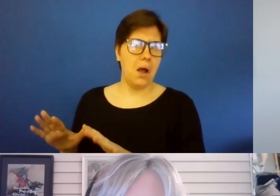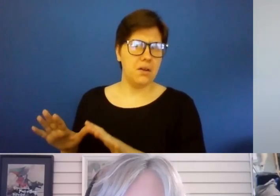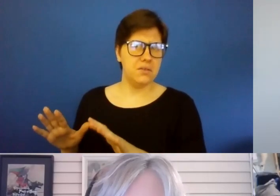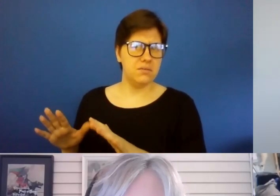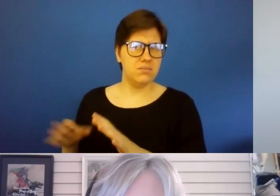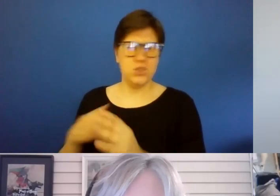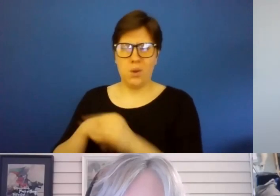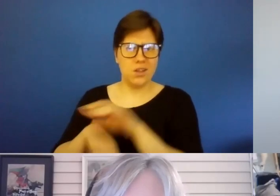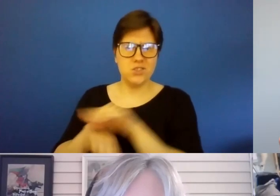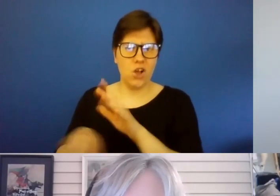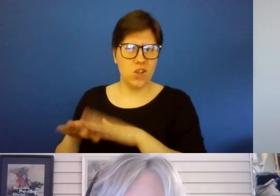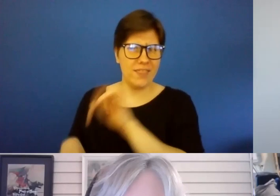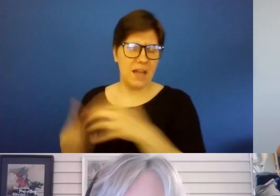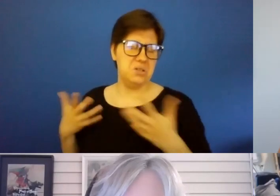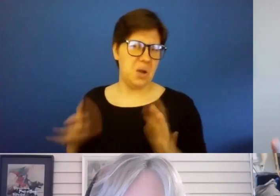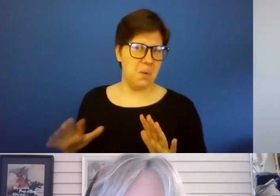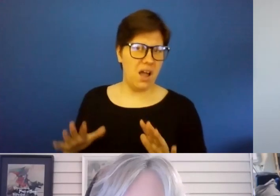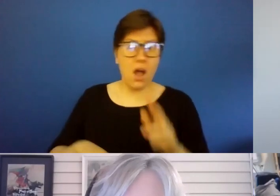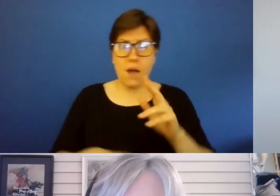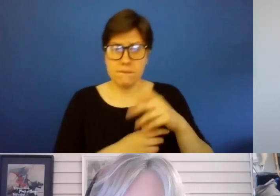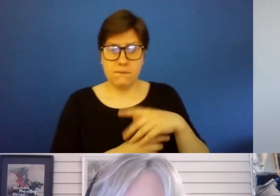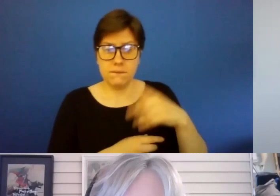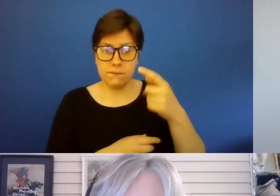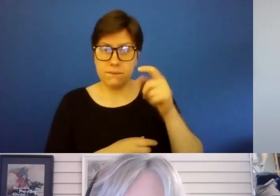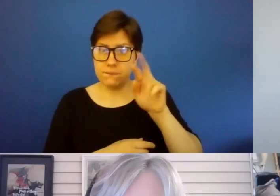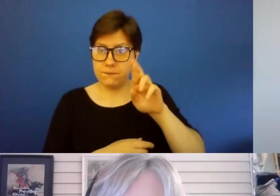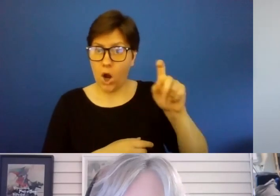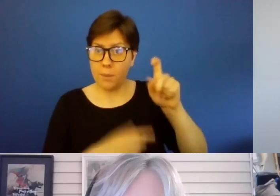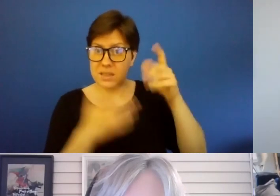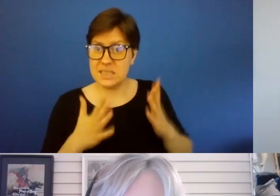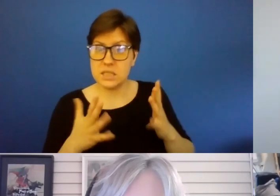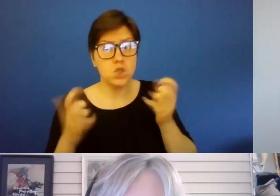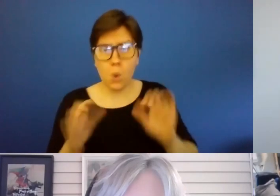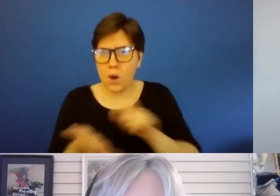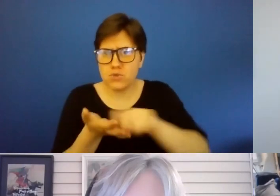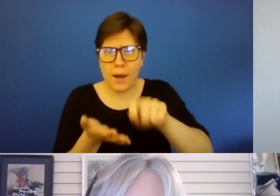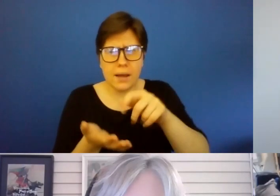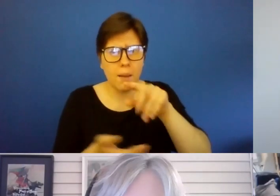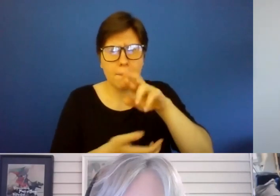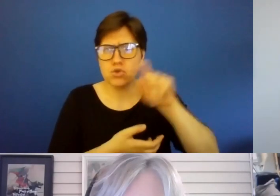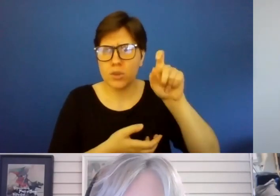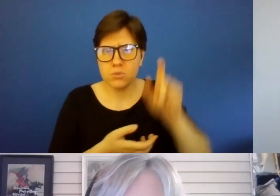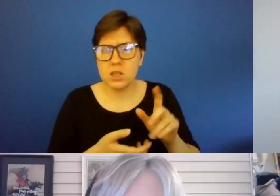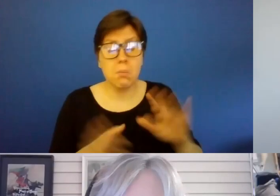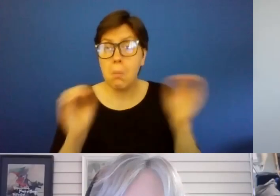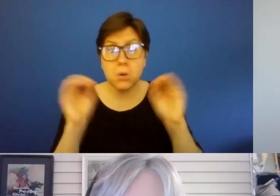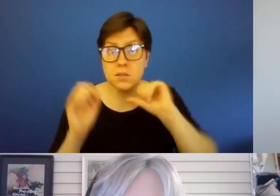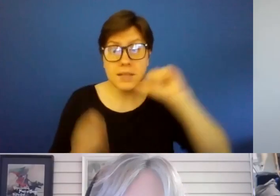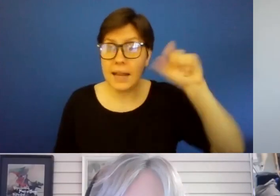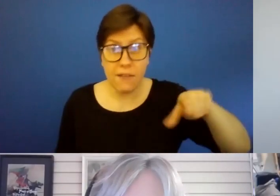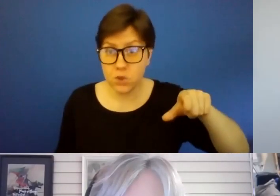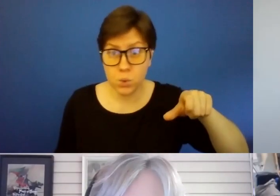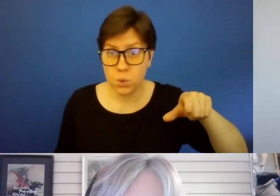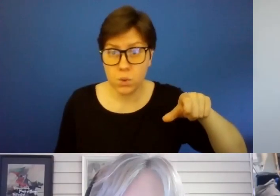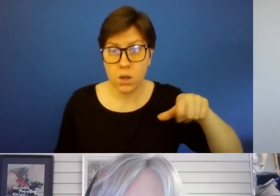consulting physician, if you're a pharmacist and you don't want to write the prescription for this, no clinician needs to participate in this